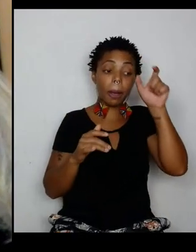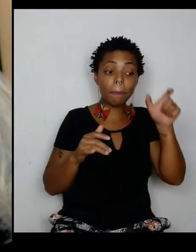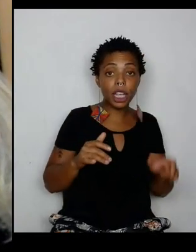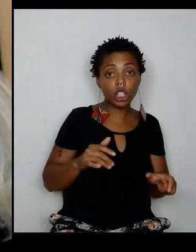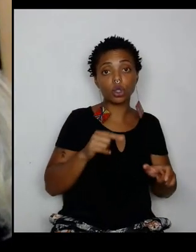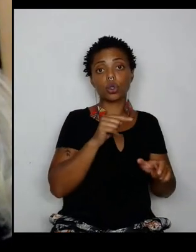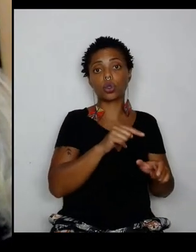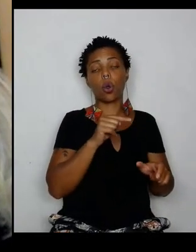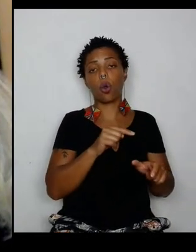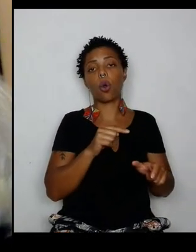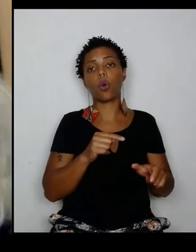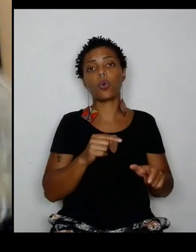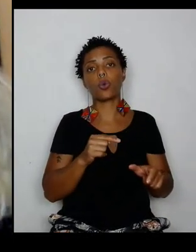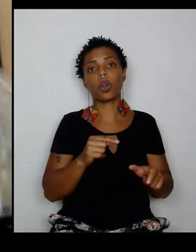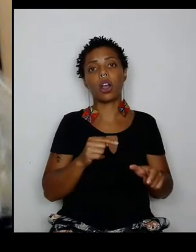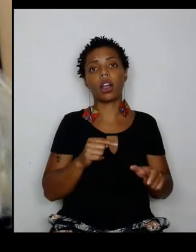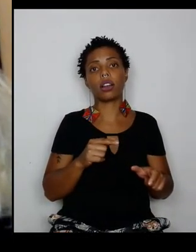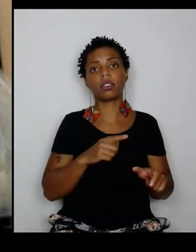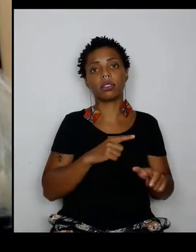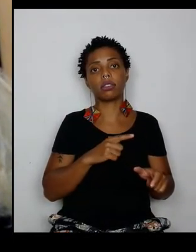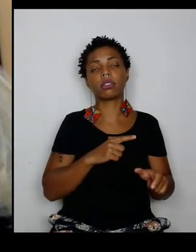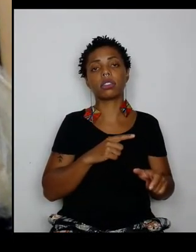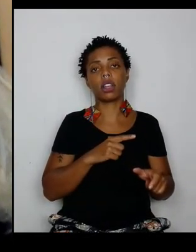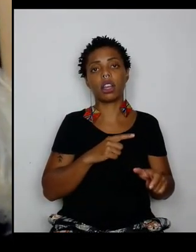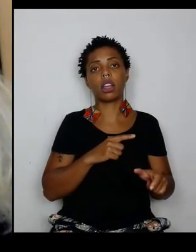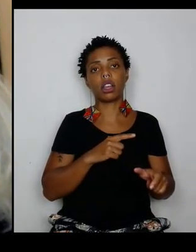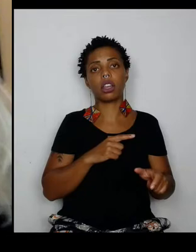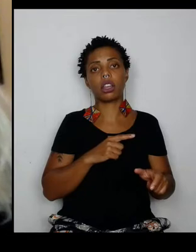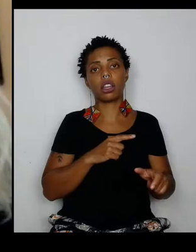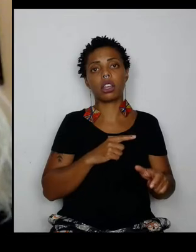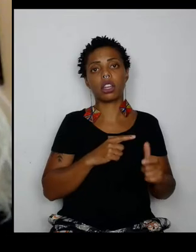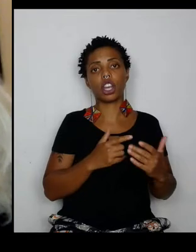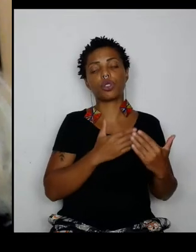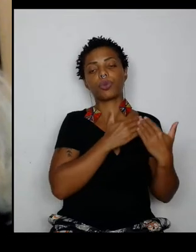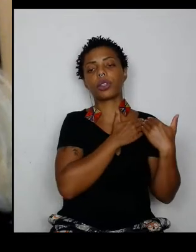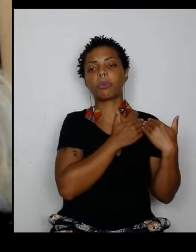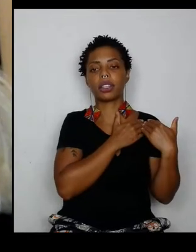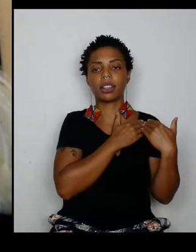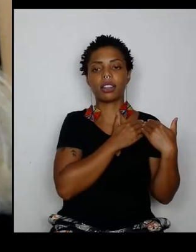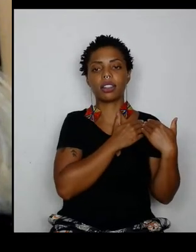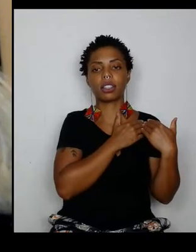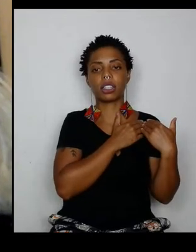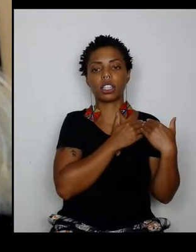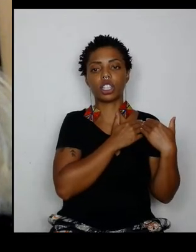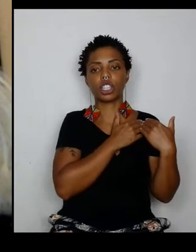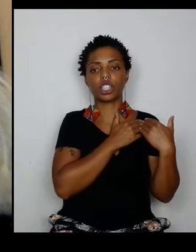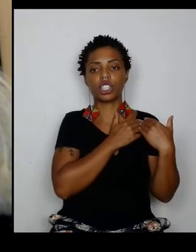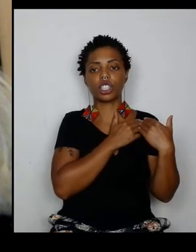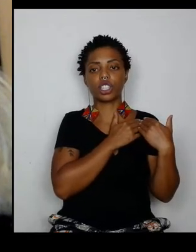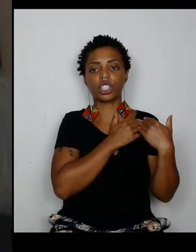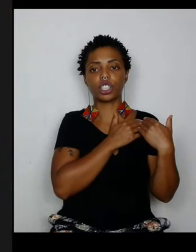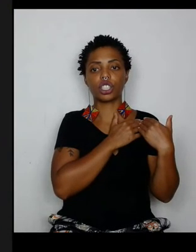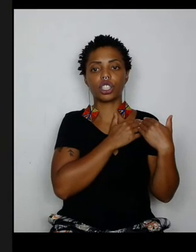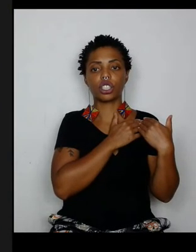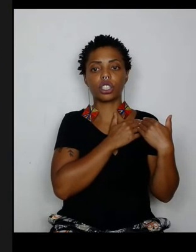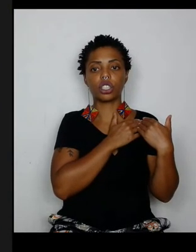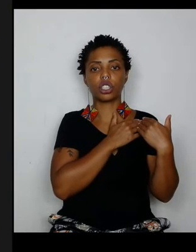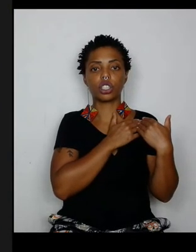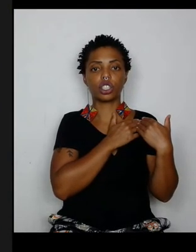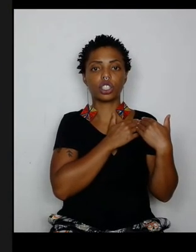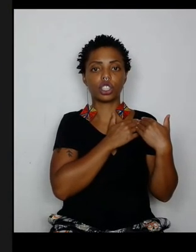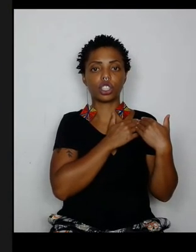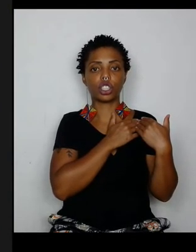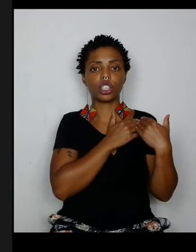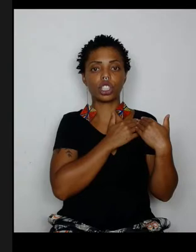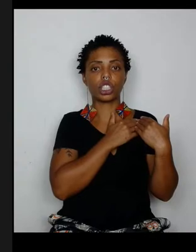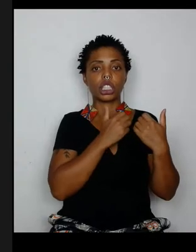that justifies the relationship one has with the work well the part of the challenge is